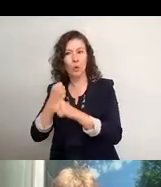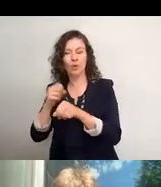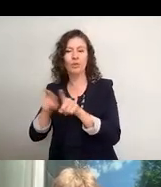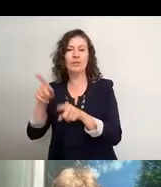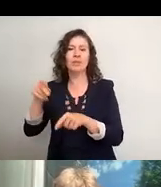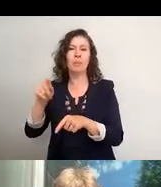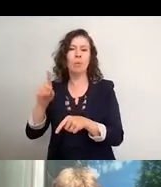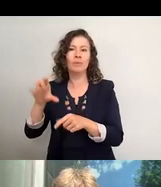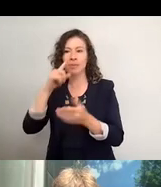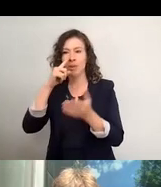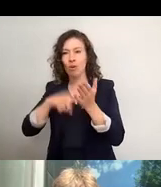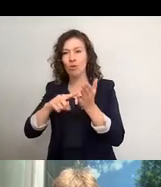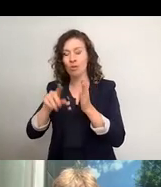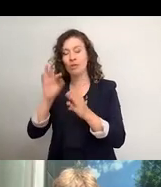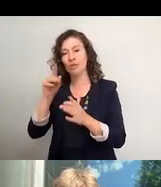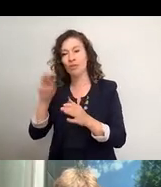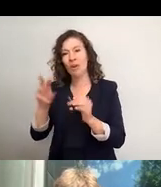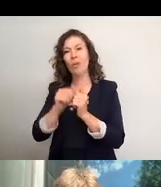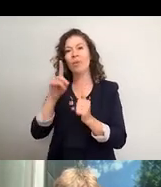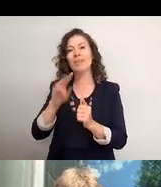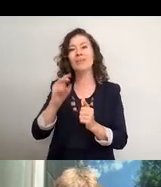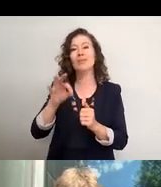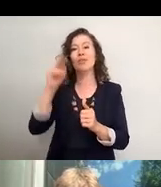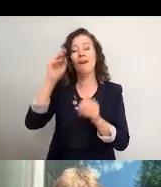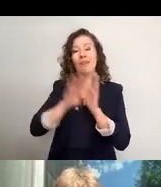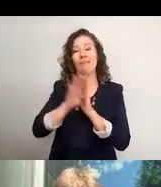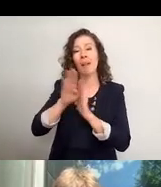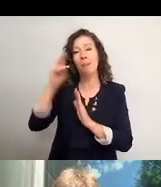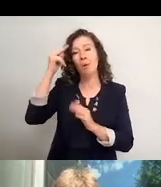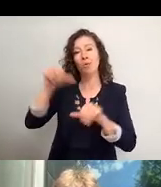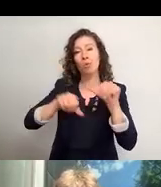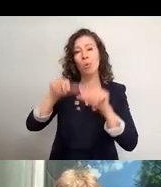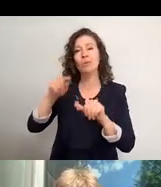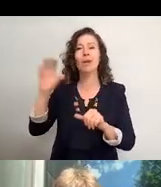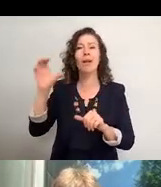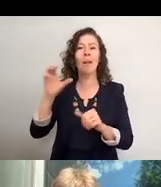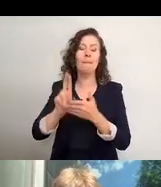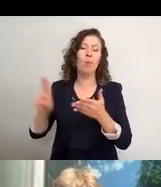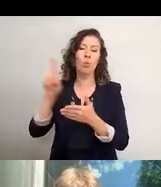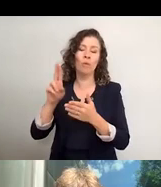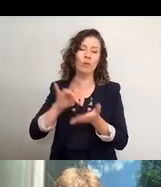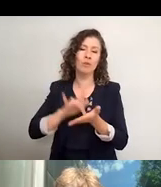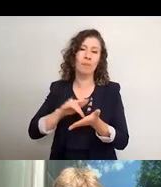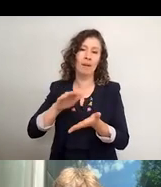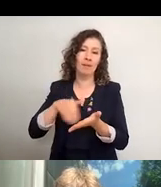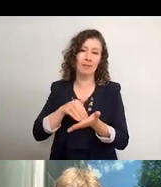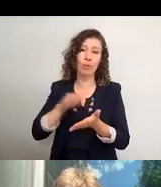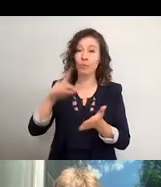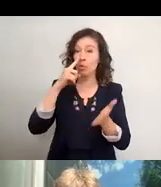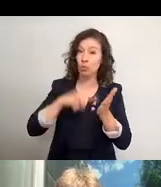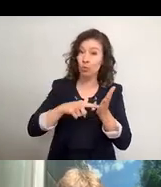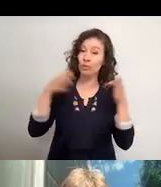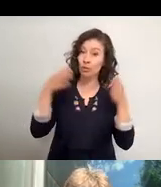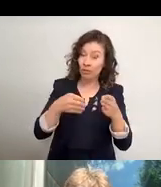Division of Developmental Neuroscience at Columbia University Medical Center. Dr. Brito's research focus is